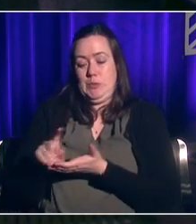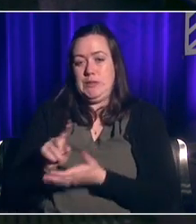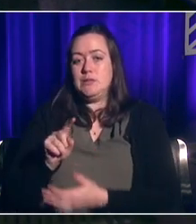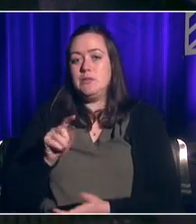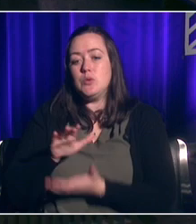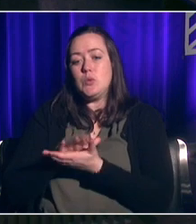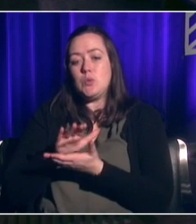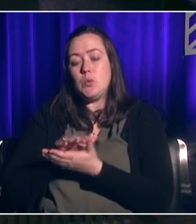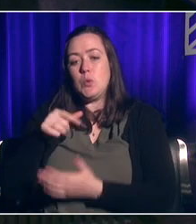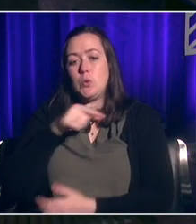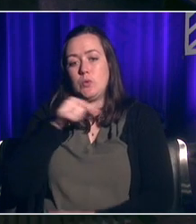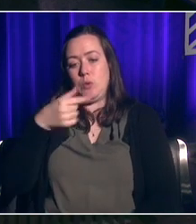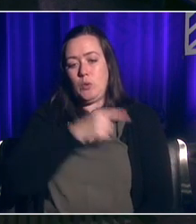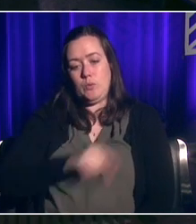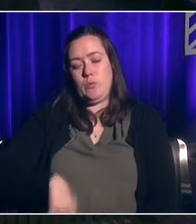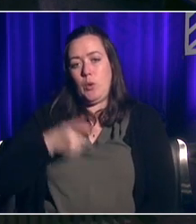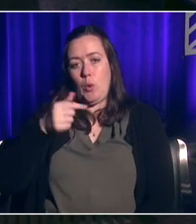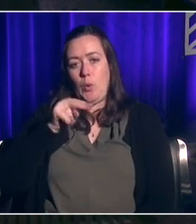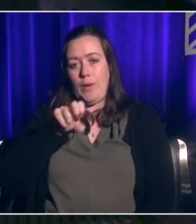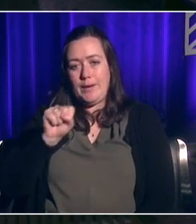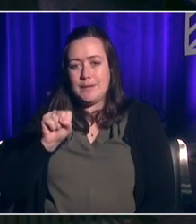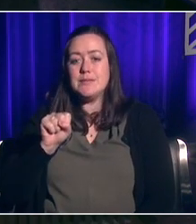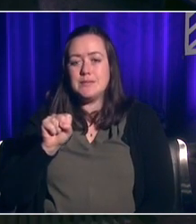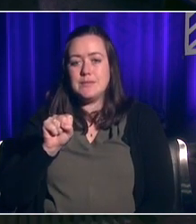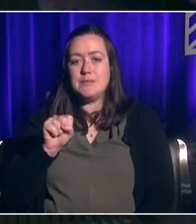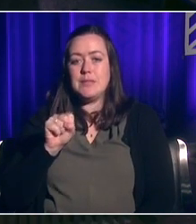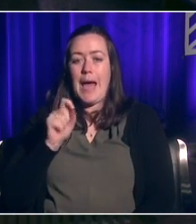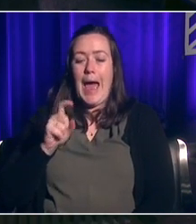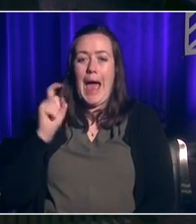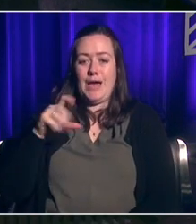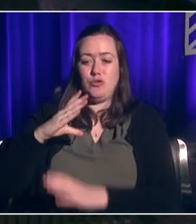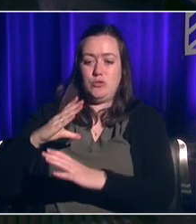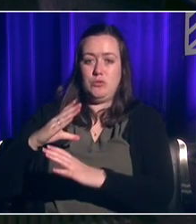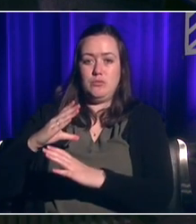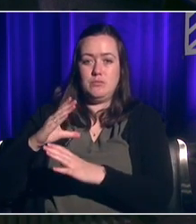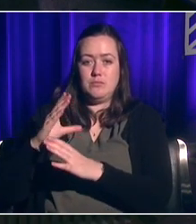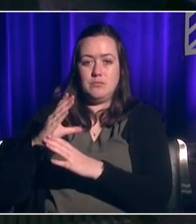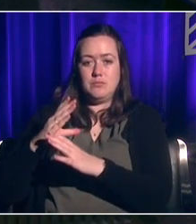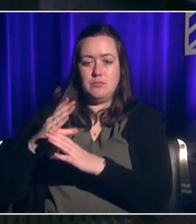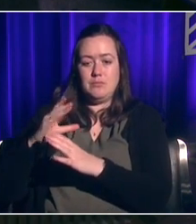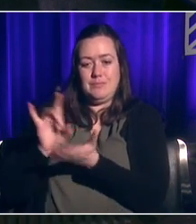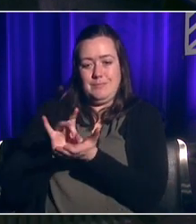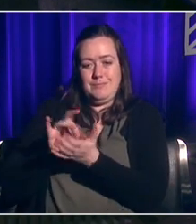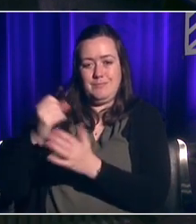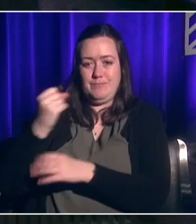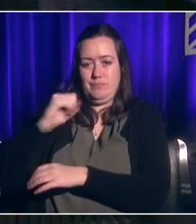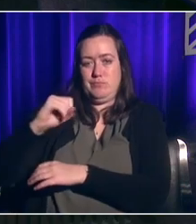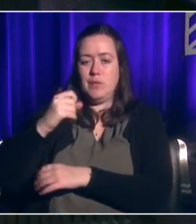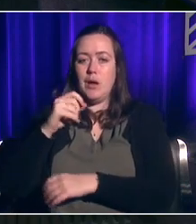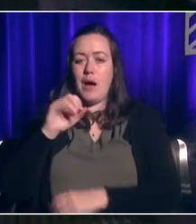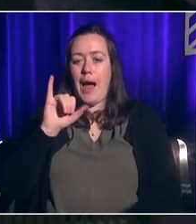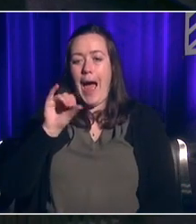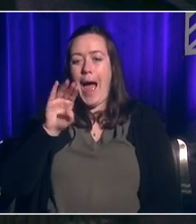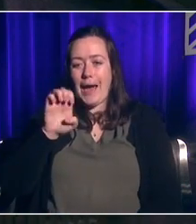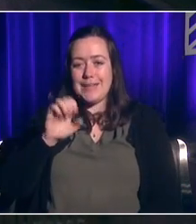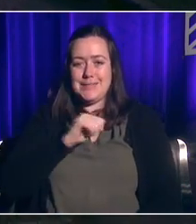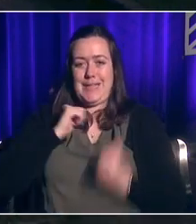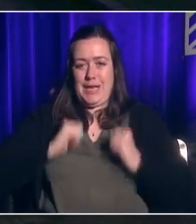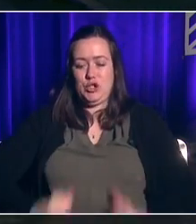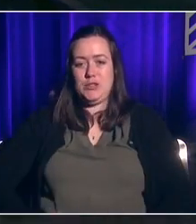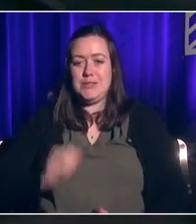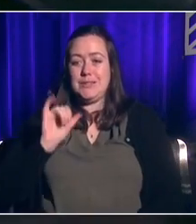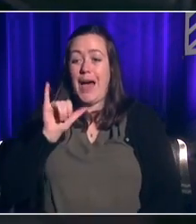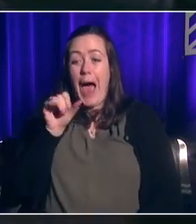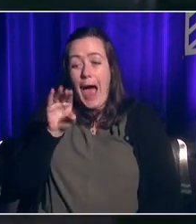ICE agents because they were about to try to deport a fourth grader. In Texas, the governor